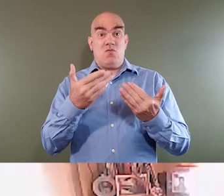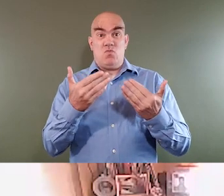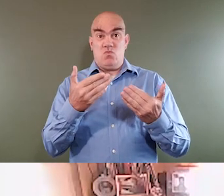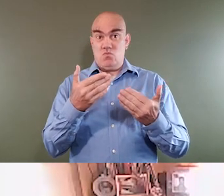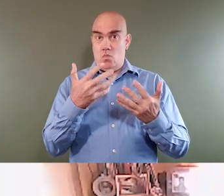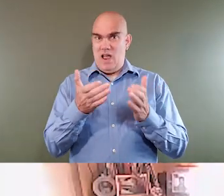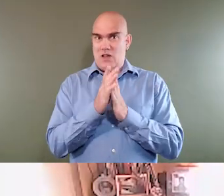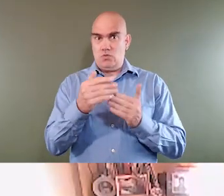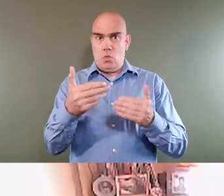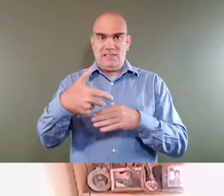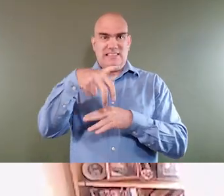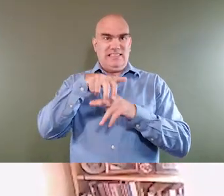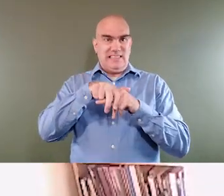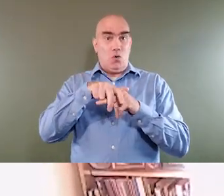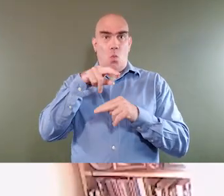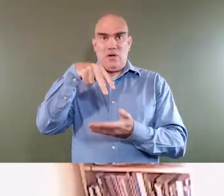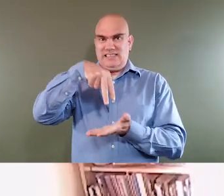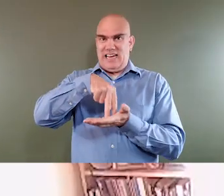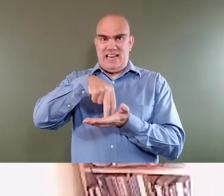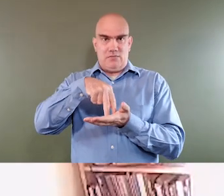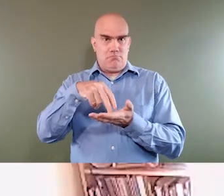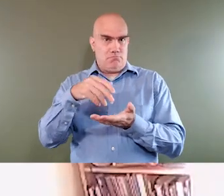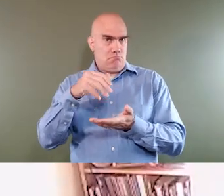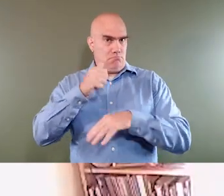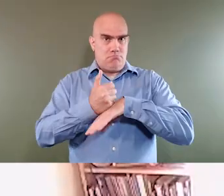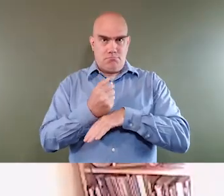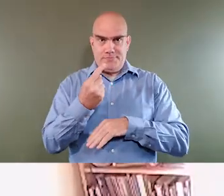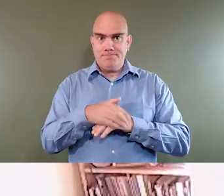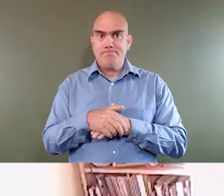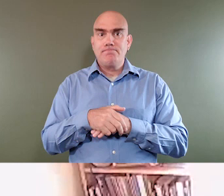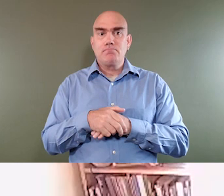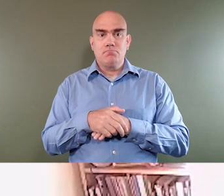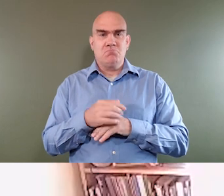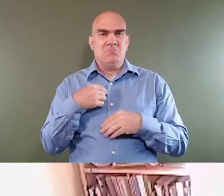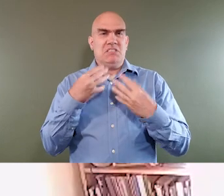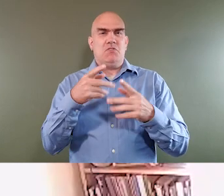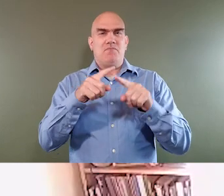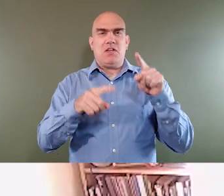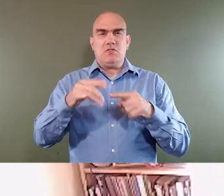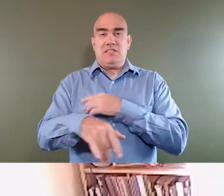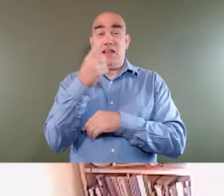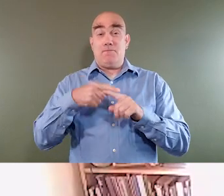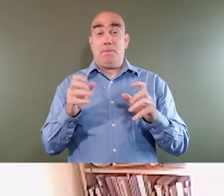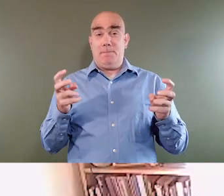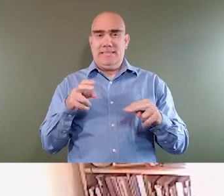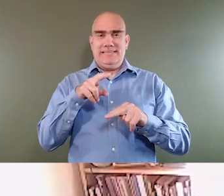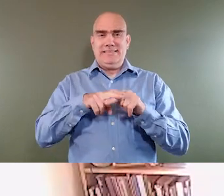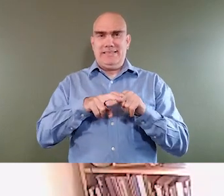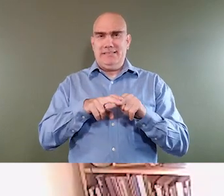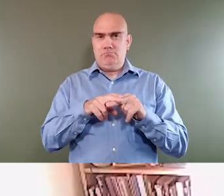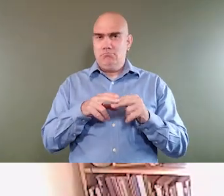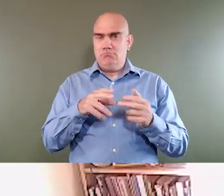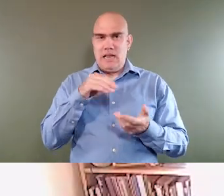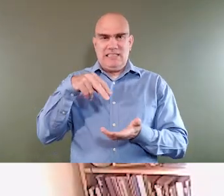or standing position of some sort. I'll be giving you variations today from a seated and a standing